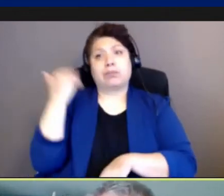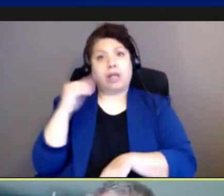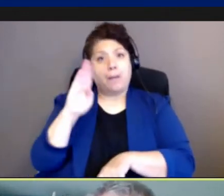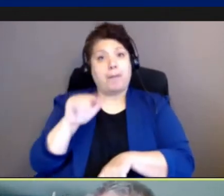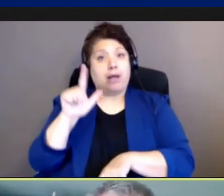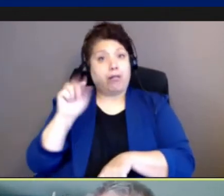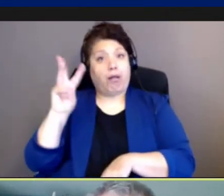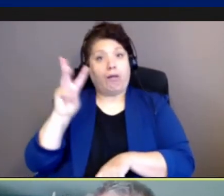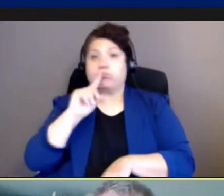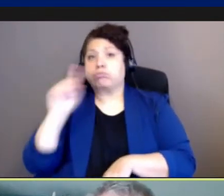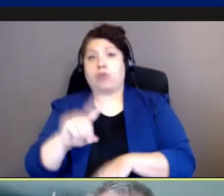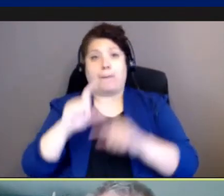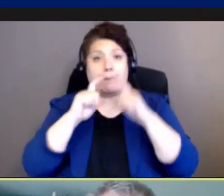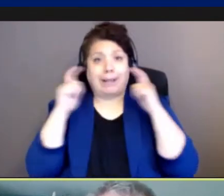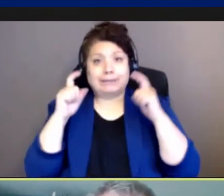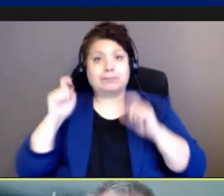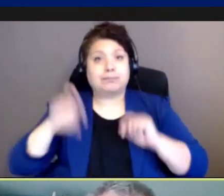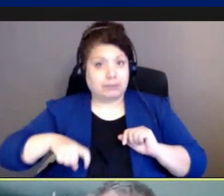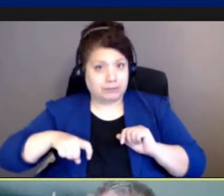But